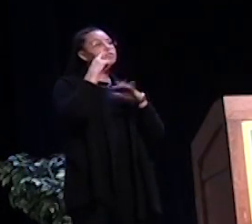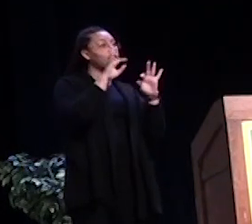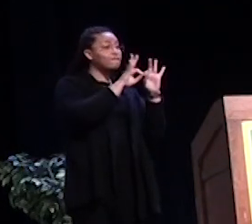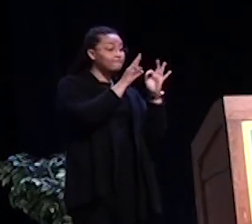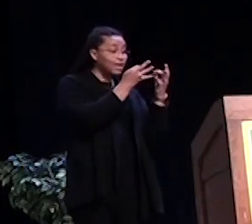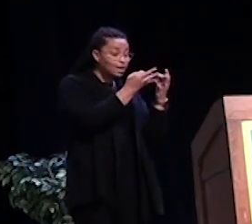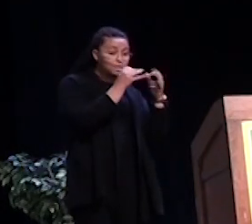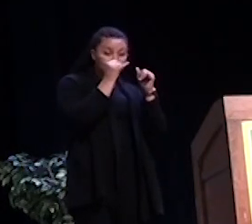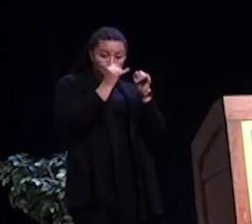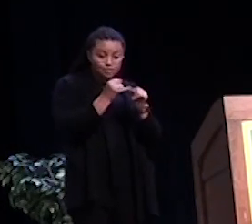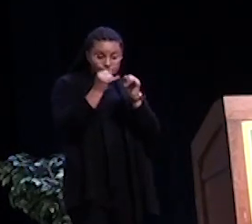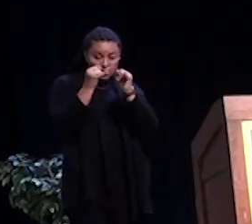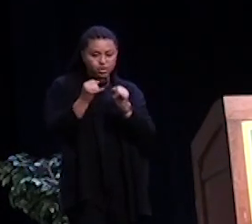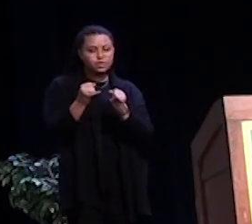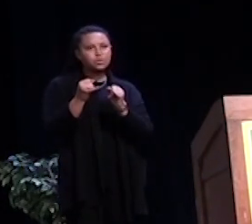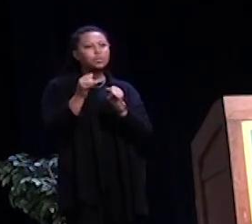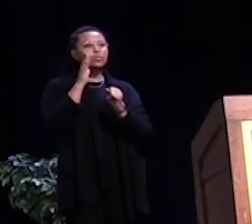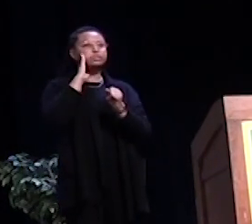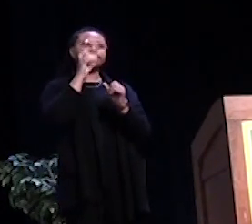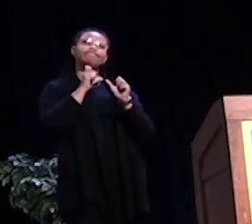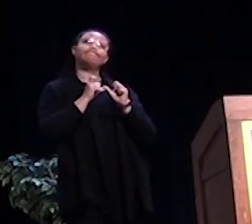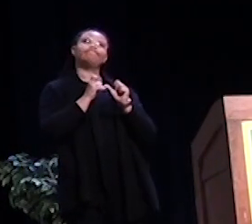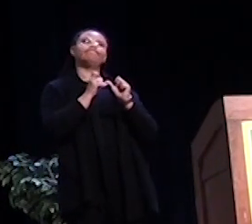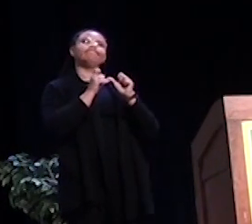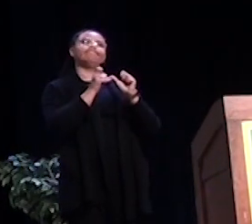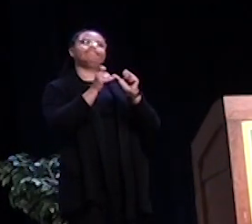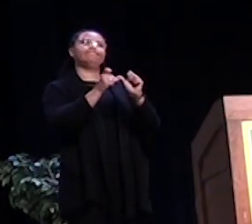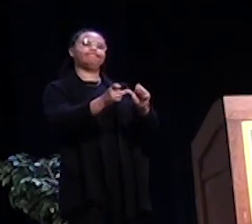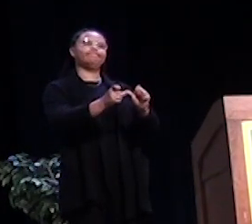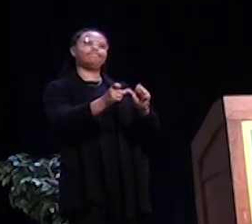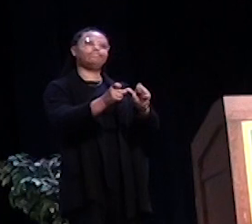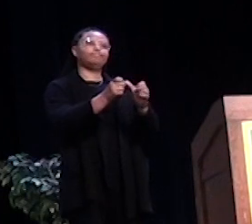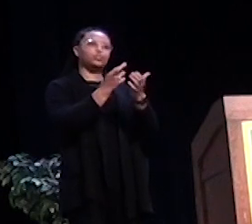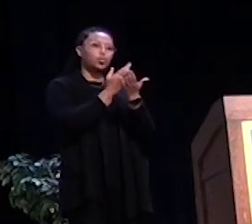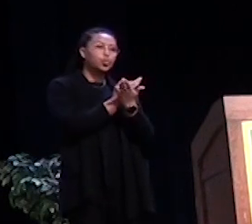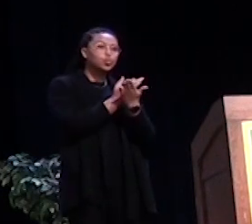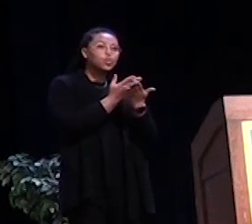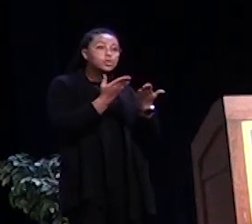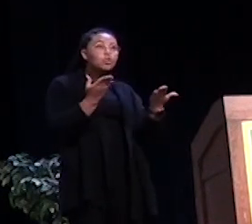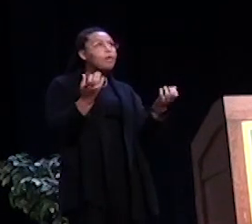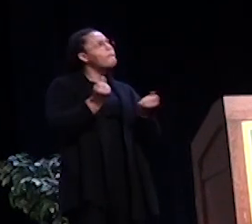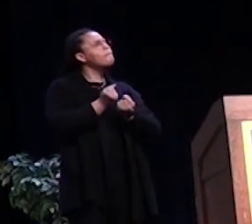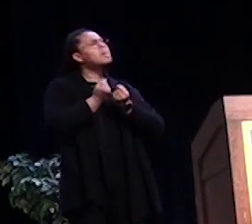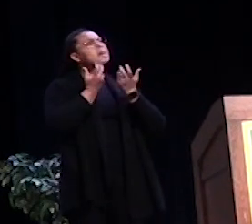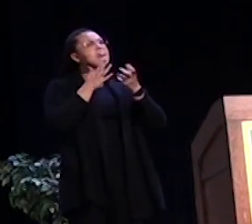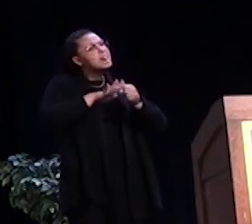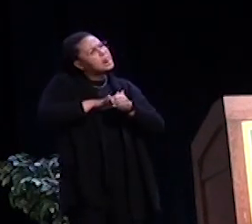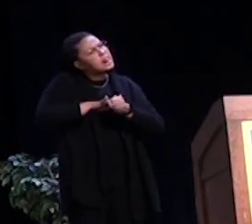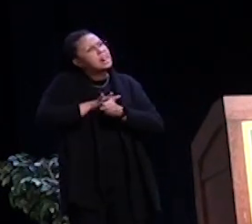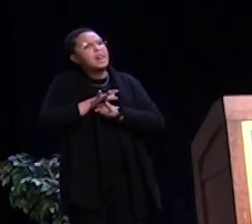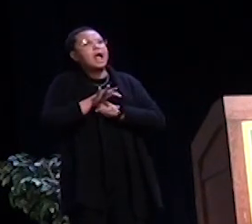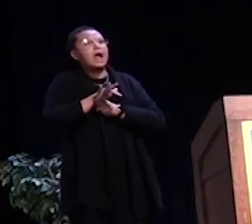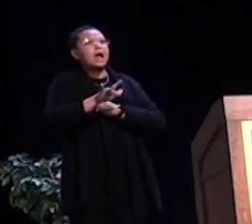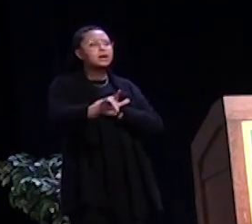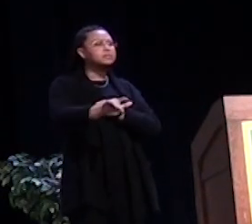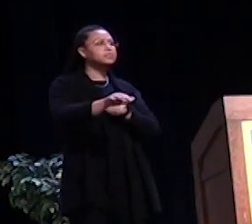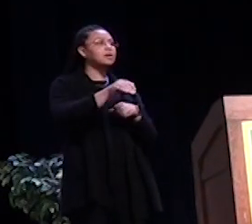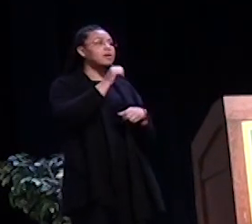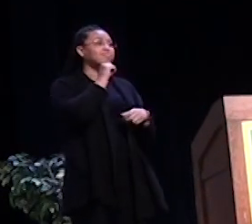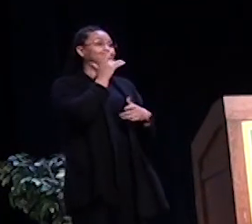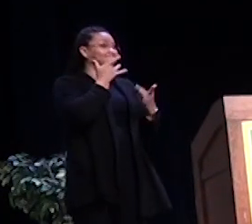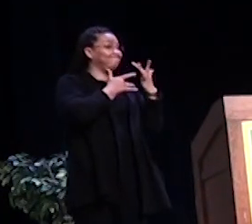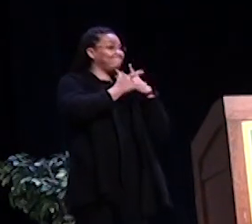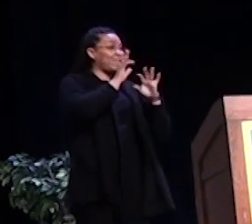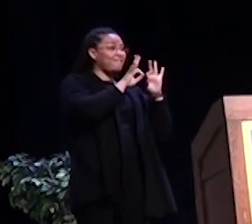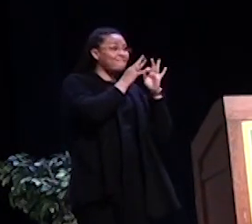families and individuals, you're going to continue to have resources so many resources and not enough